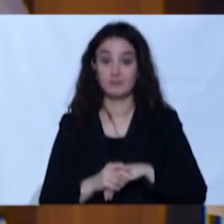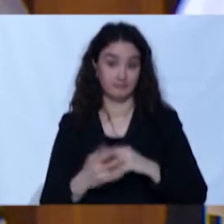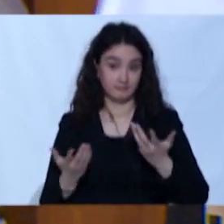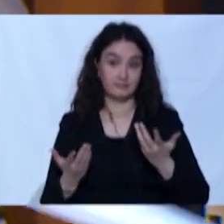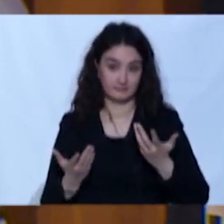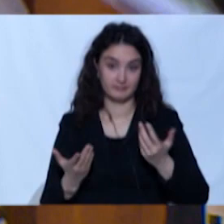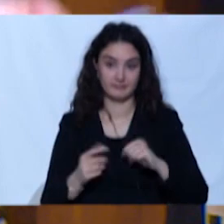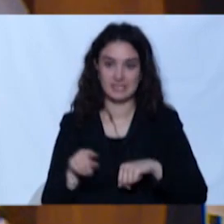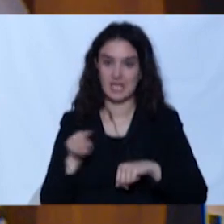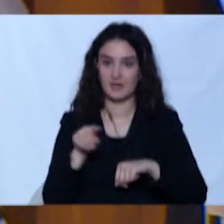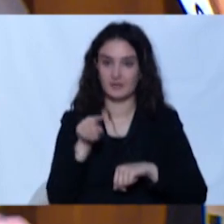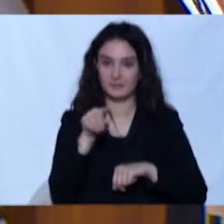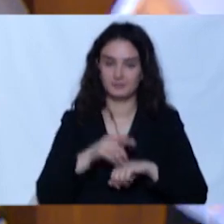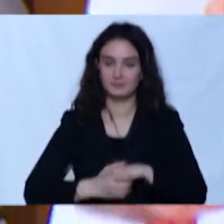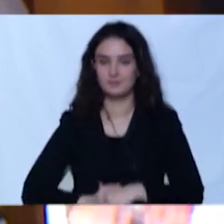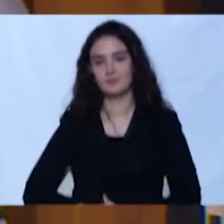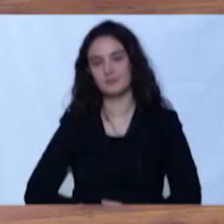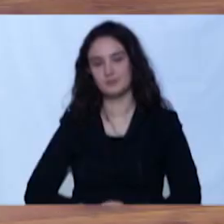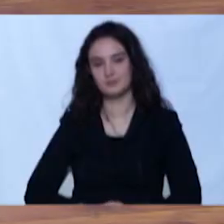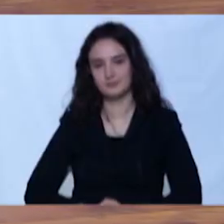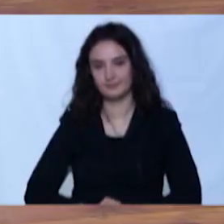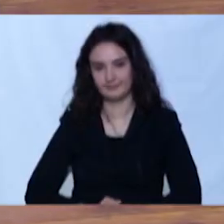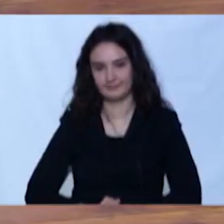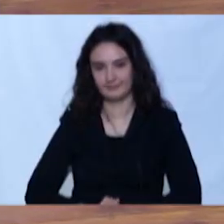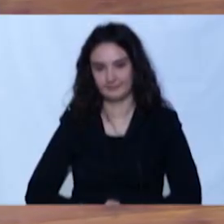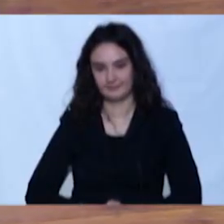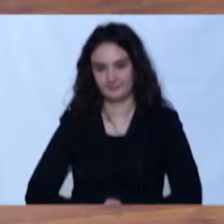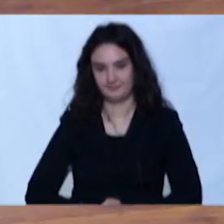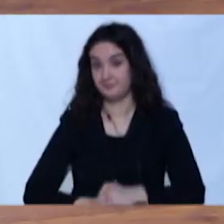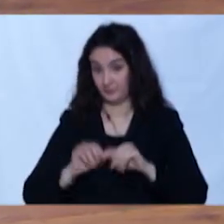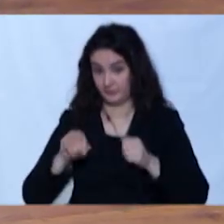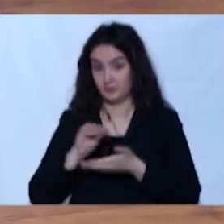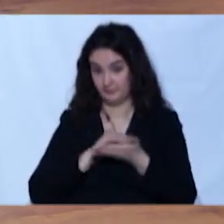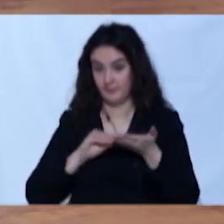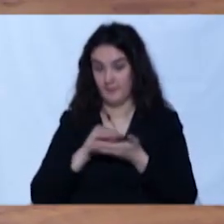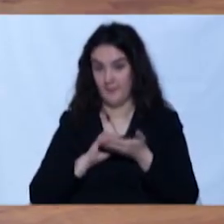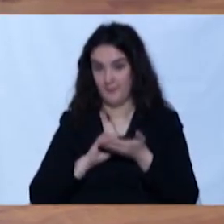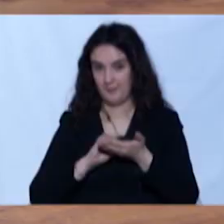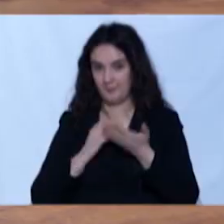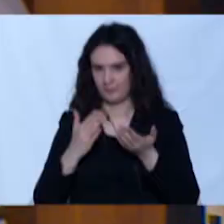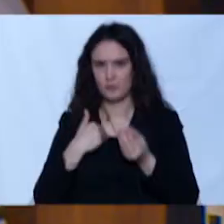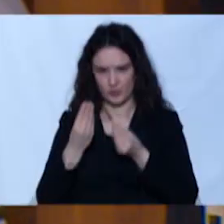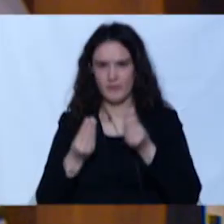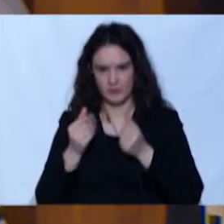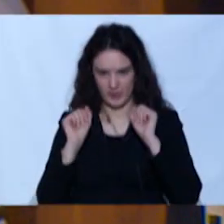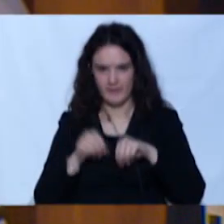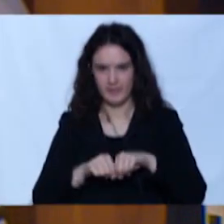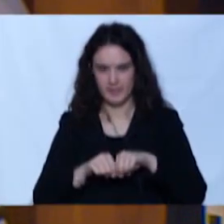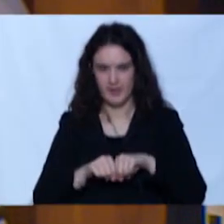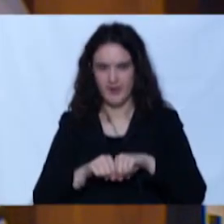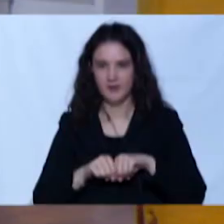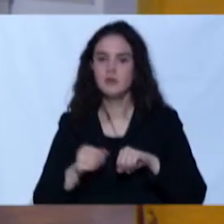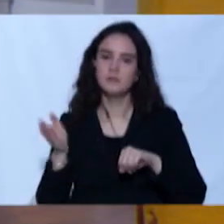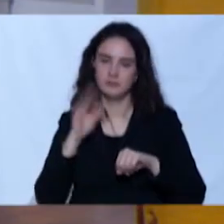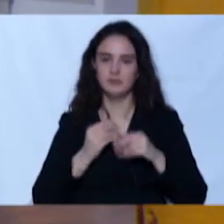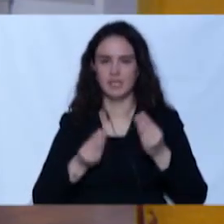Mouse. Good job. Can we review the body parts? Miss Nicole, can we play a game to review?